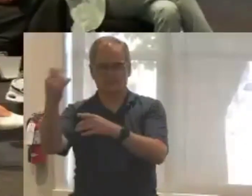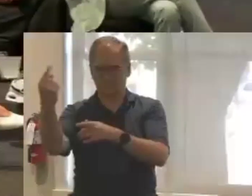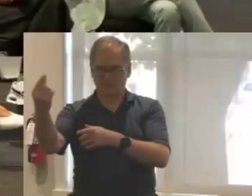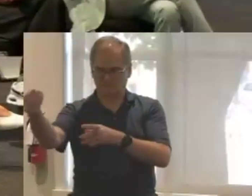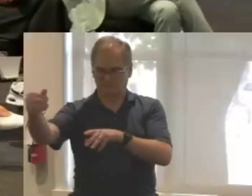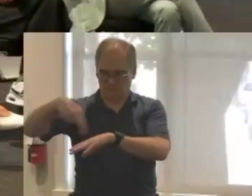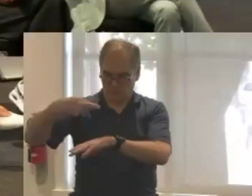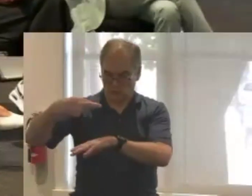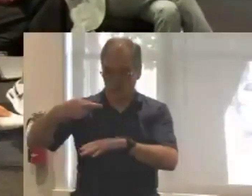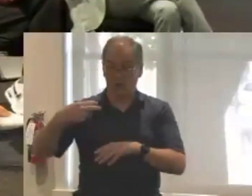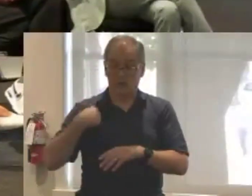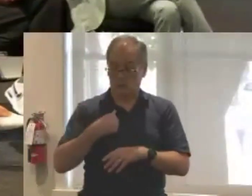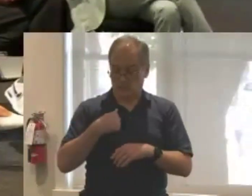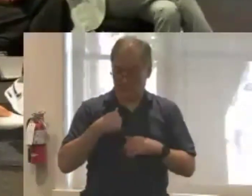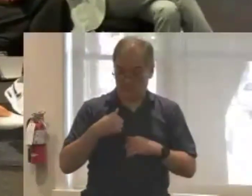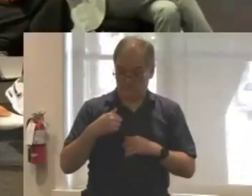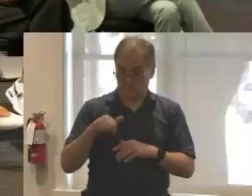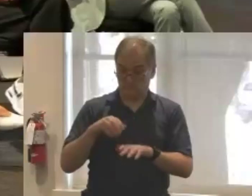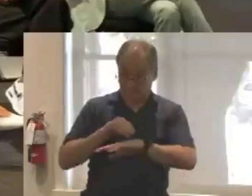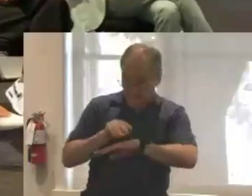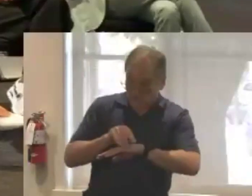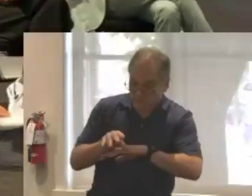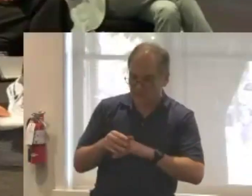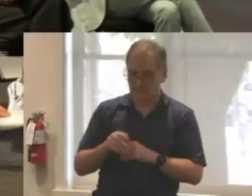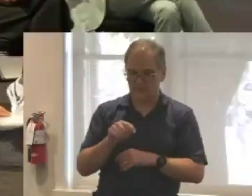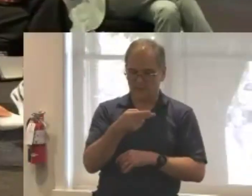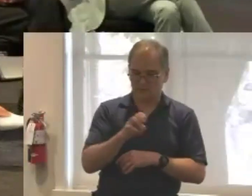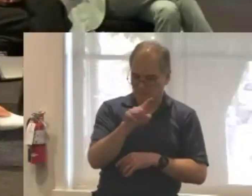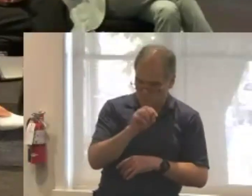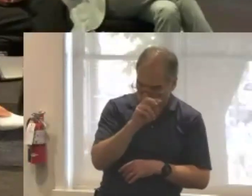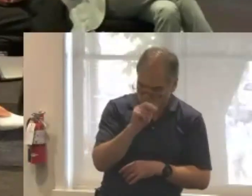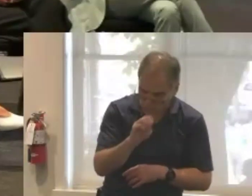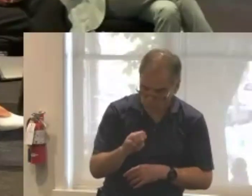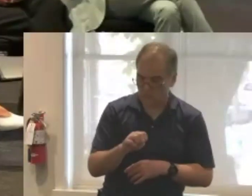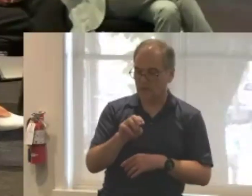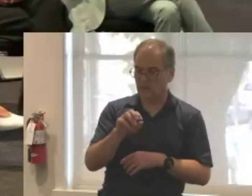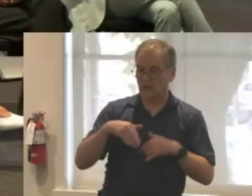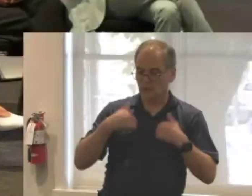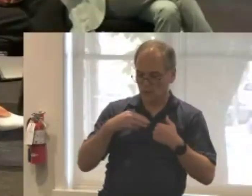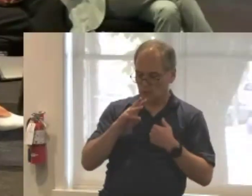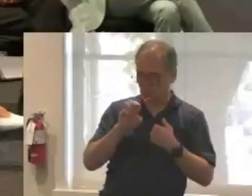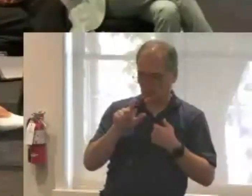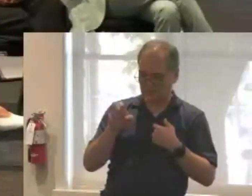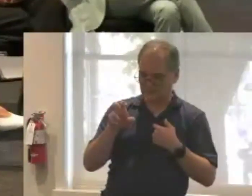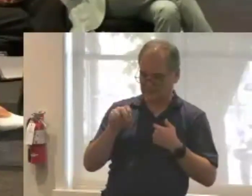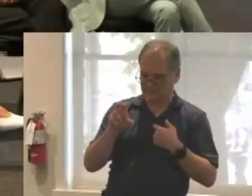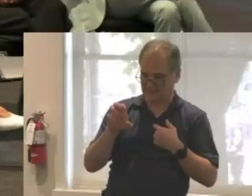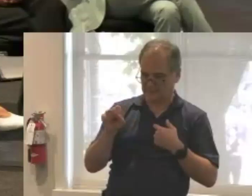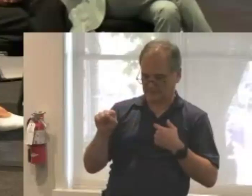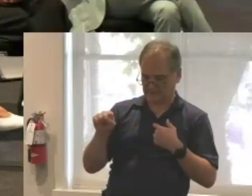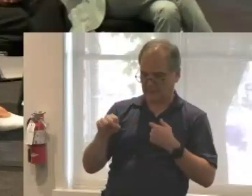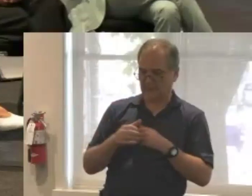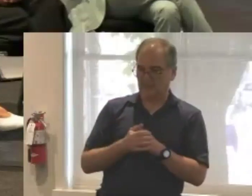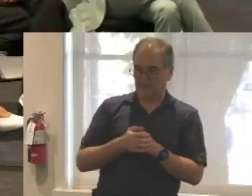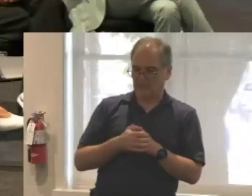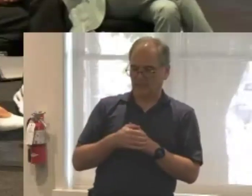the zone, youth wellness hubs. We then add that to their settlement plan on IRCC as well. On a weekly and